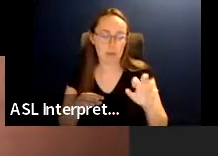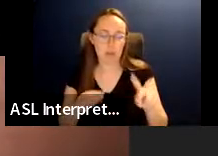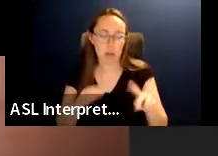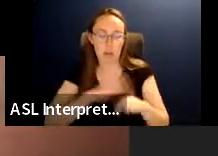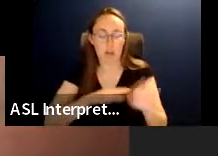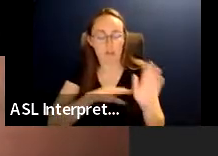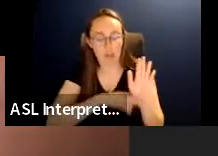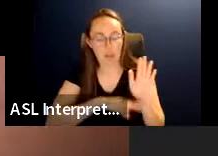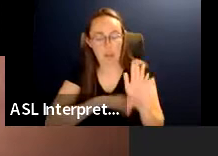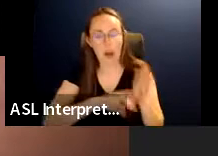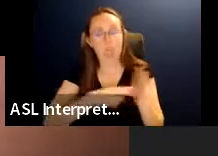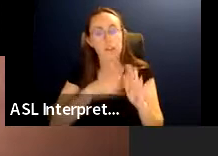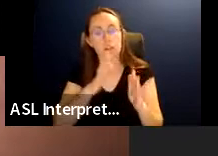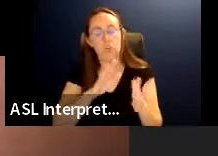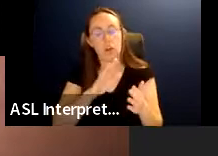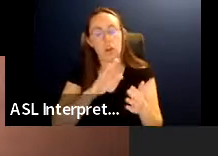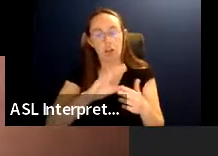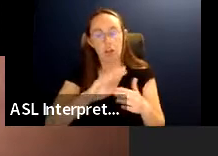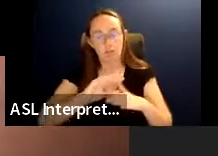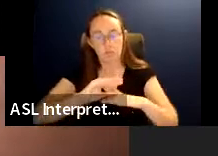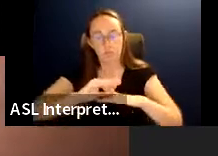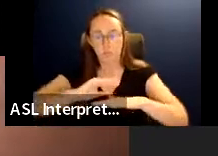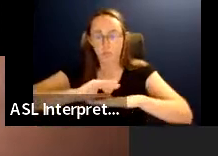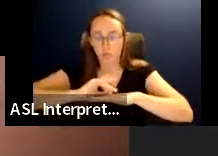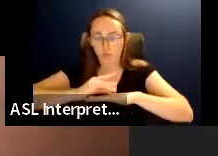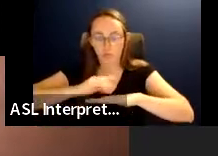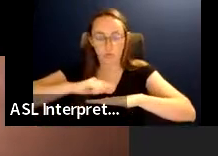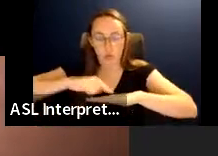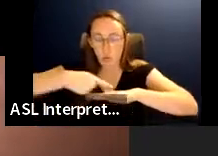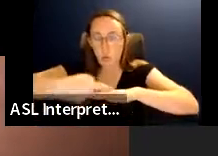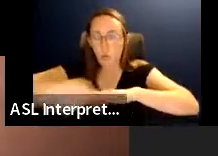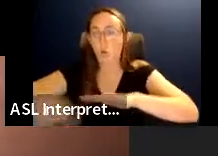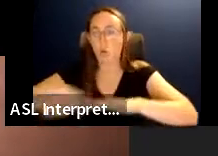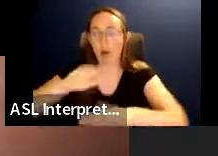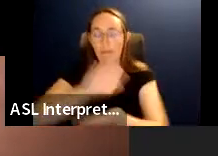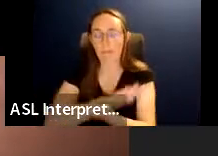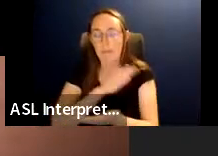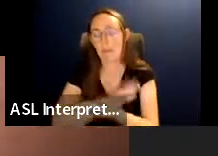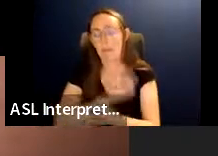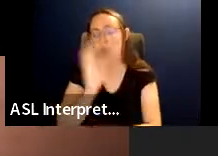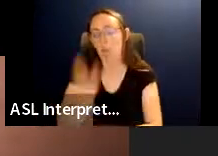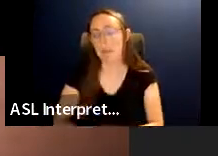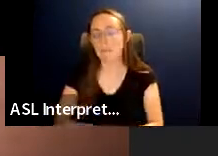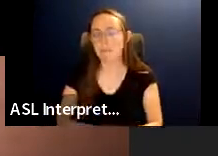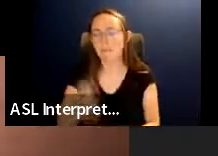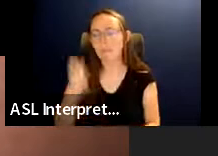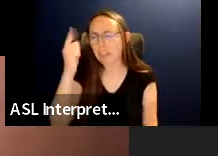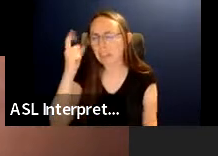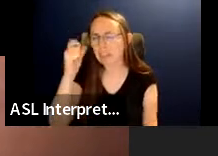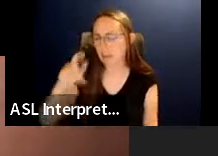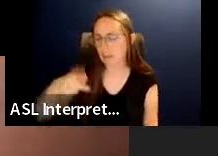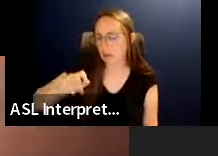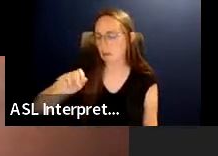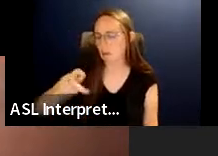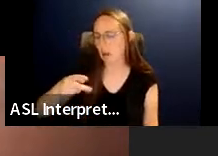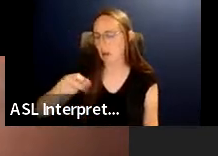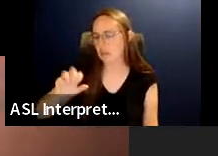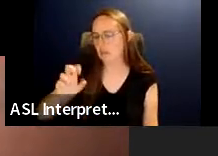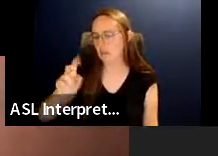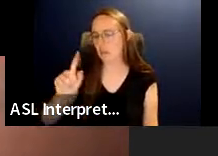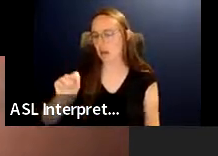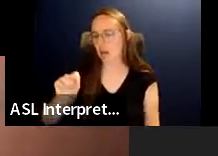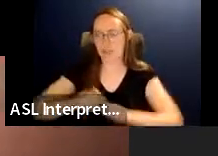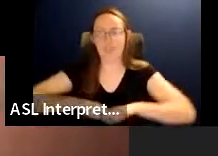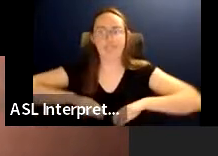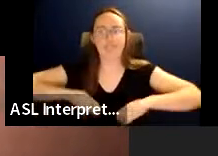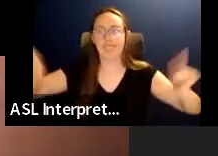paper. But the cool thing was, when the pop sockets came out, they were like, they were like $10, like they were